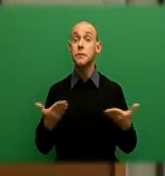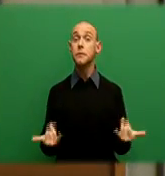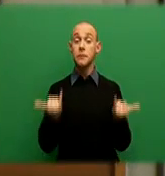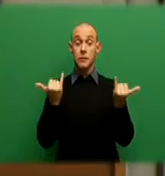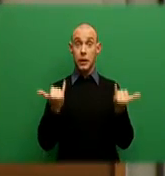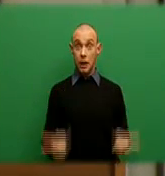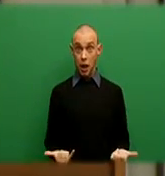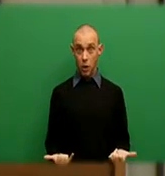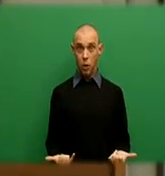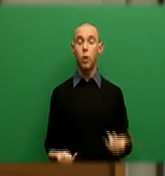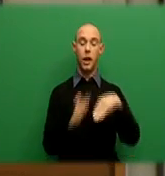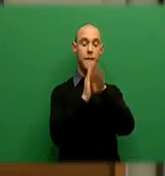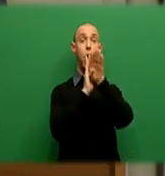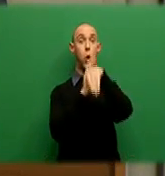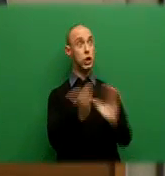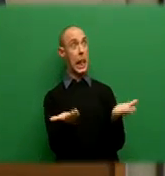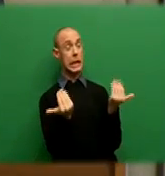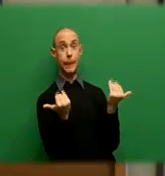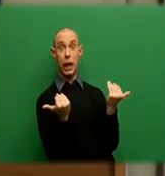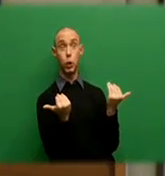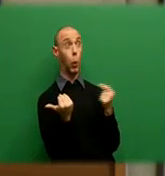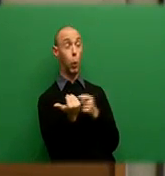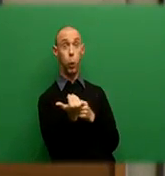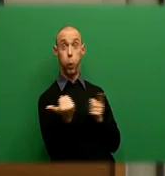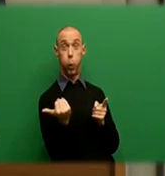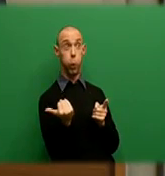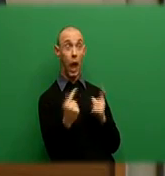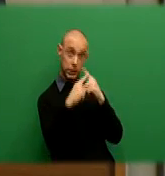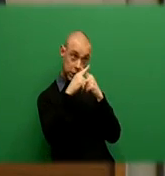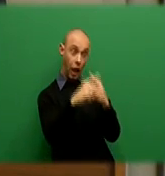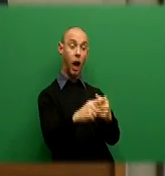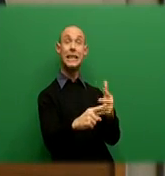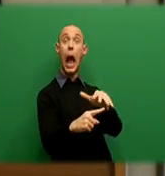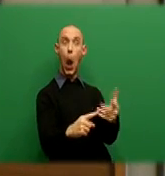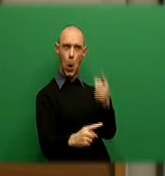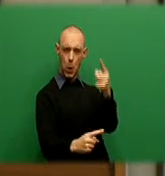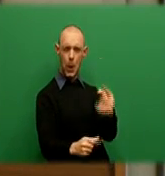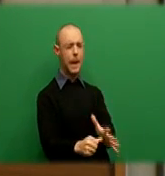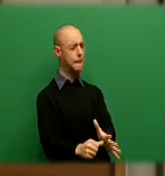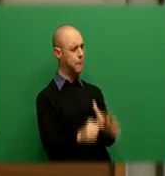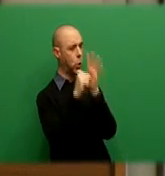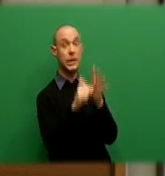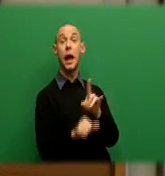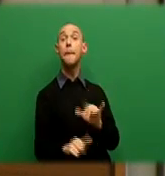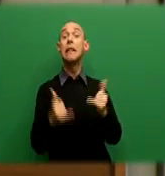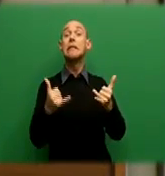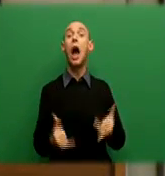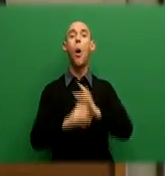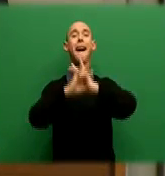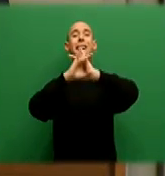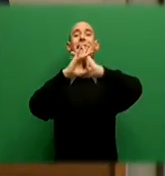of inflation expectations is critical in this regard, at this stage there is no clear evidence of